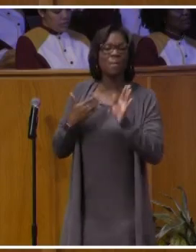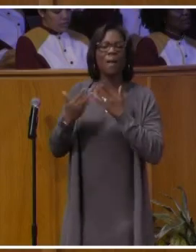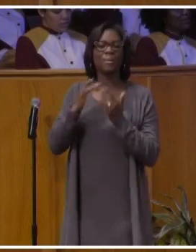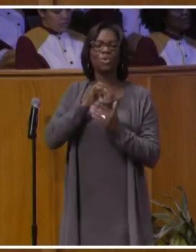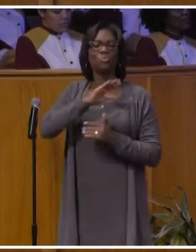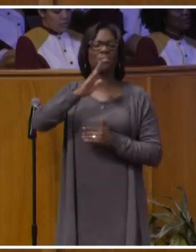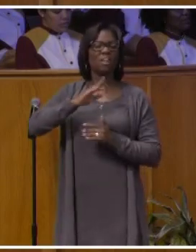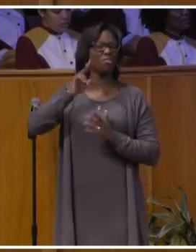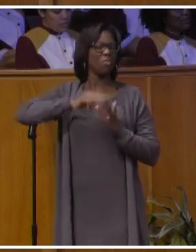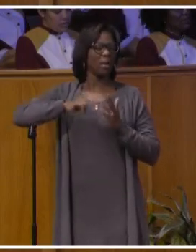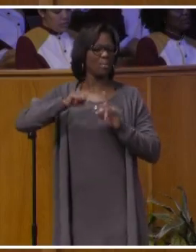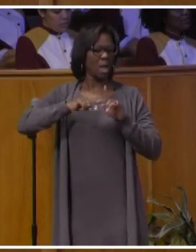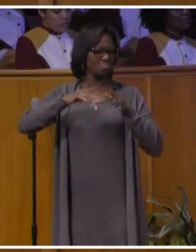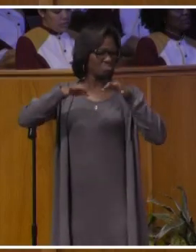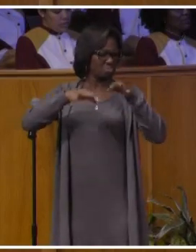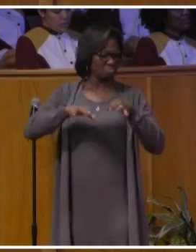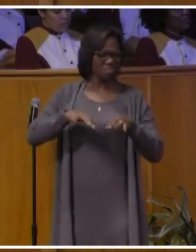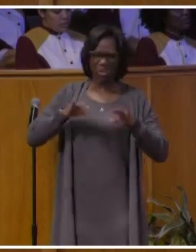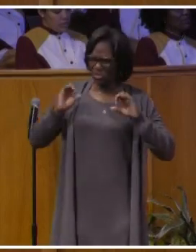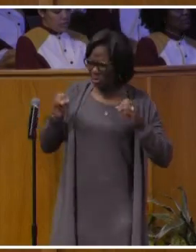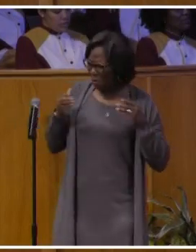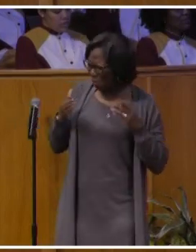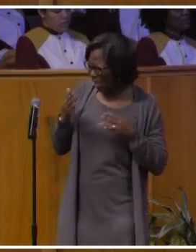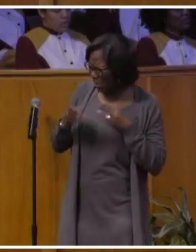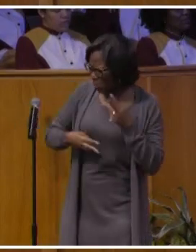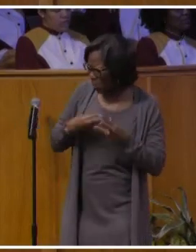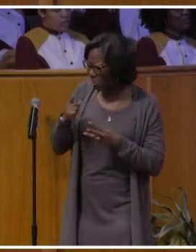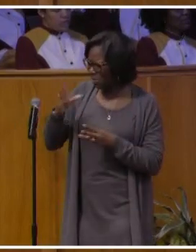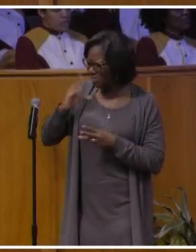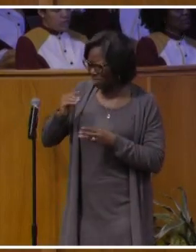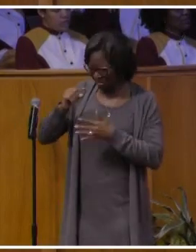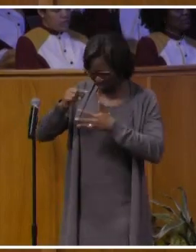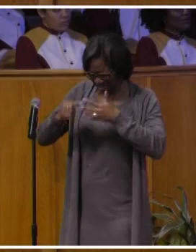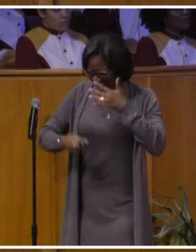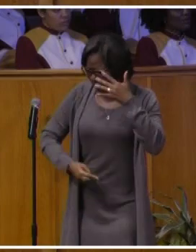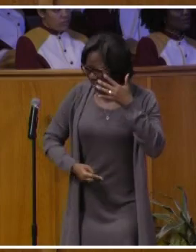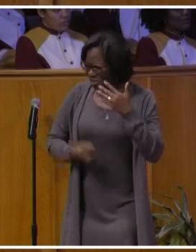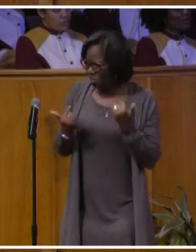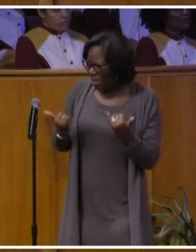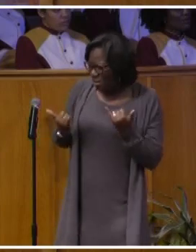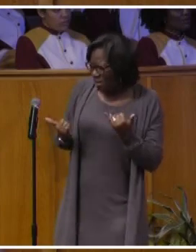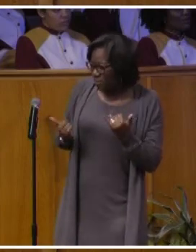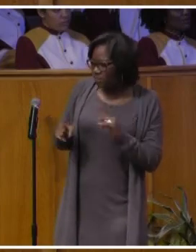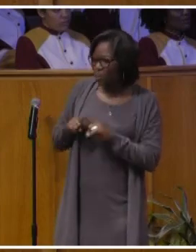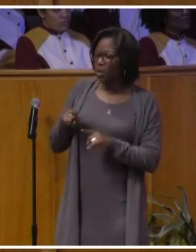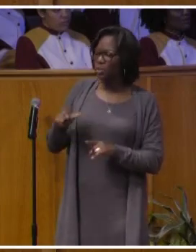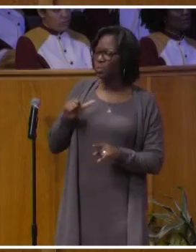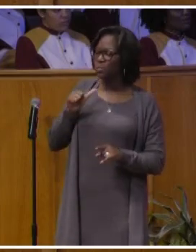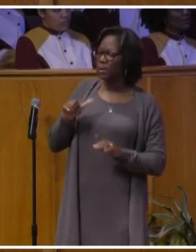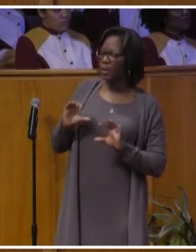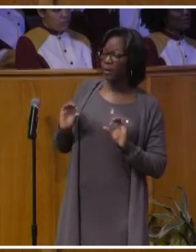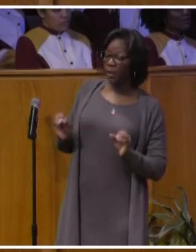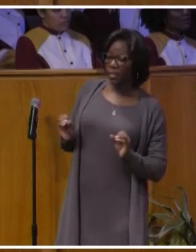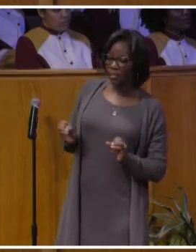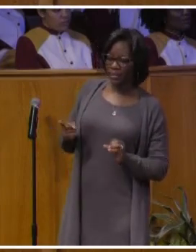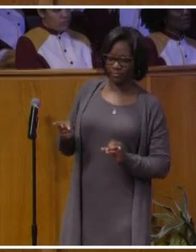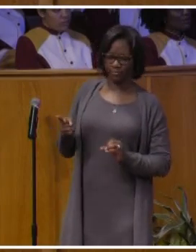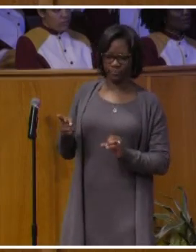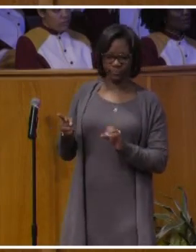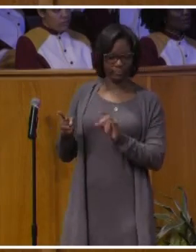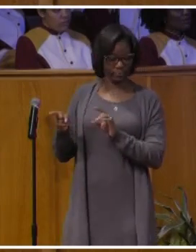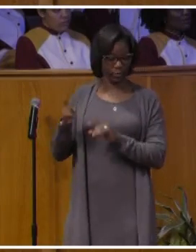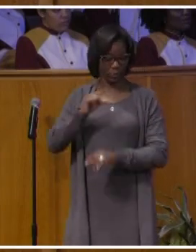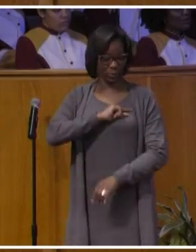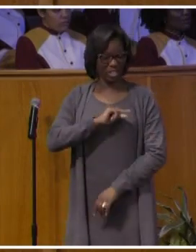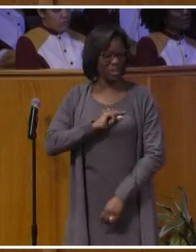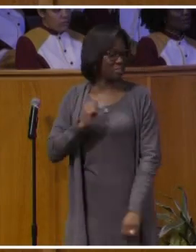read it. They say, listen, Job, there's no way in the world you're going through what you're going through and you ain't done nothing.